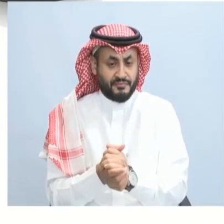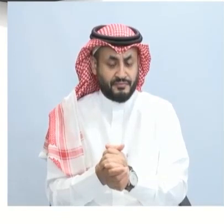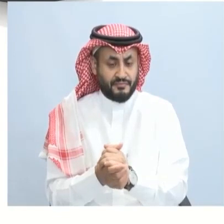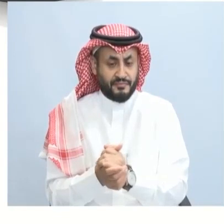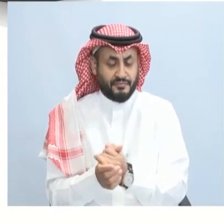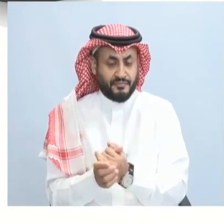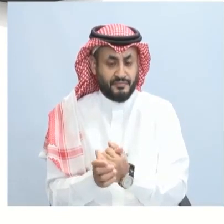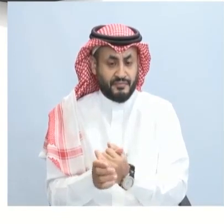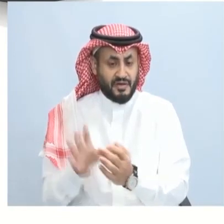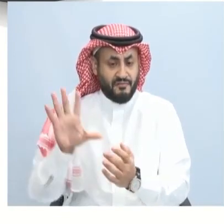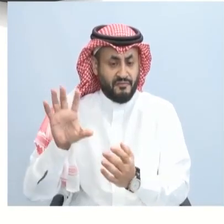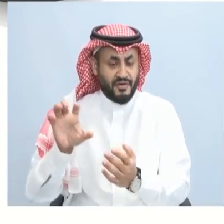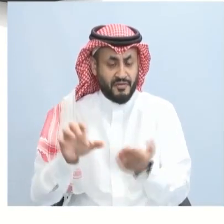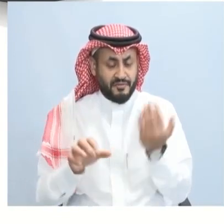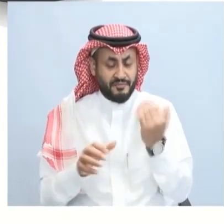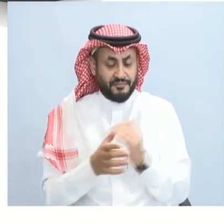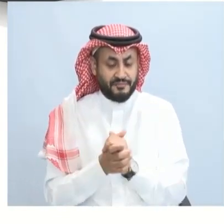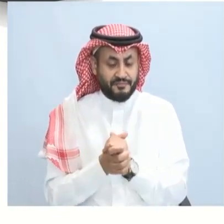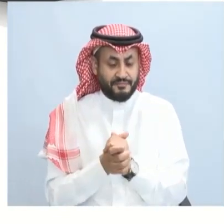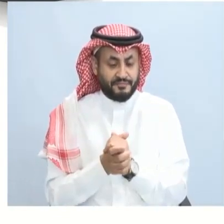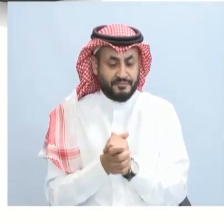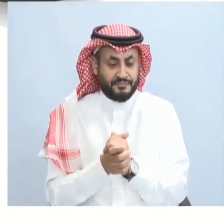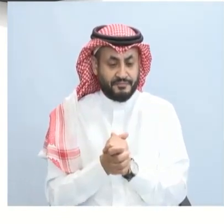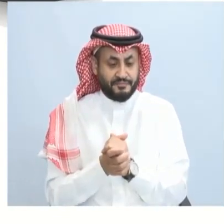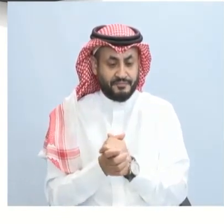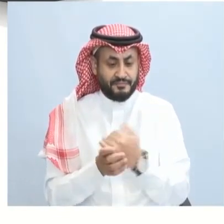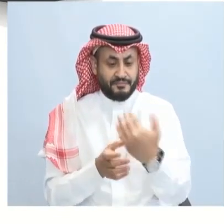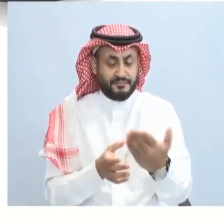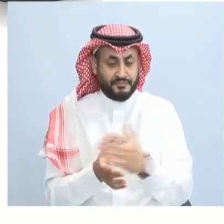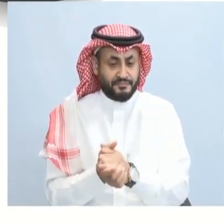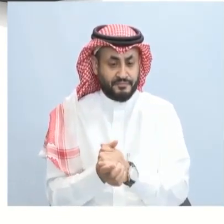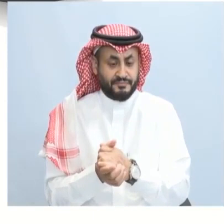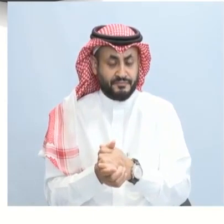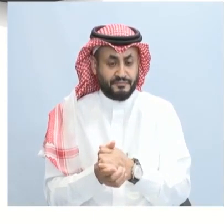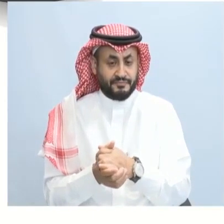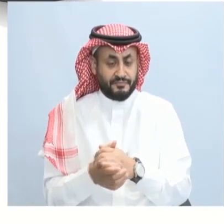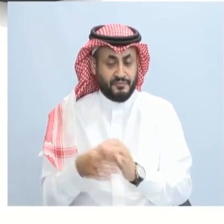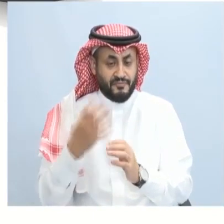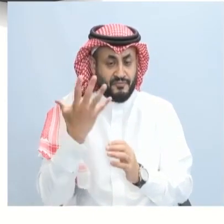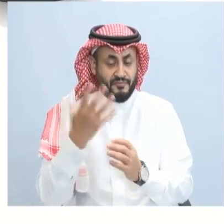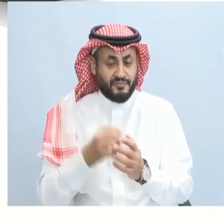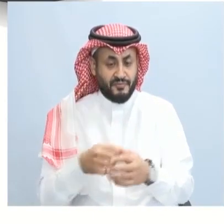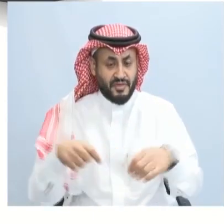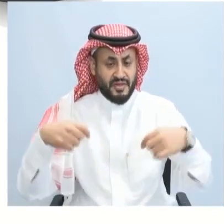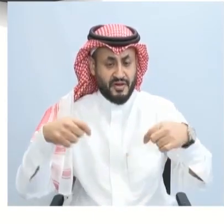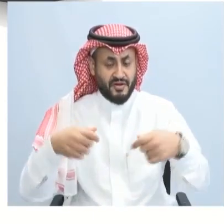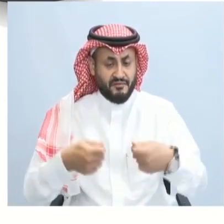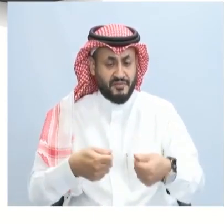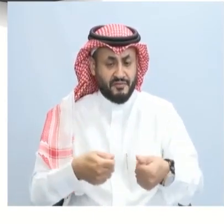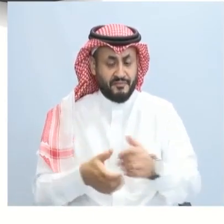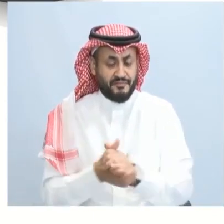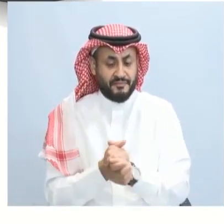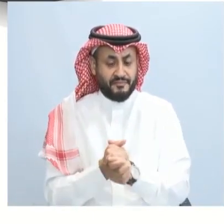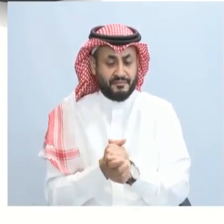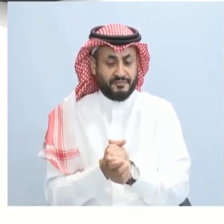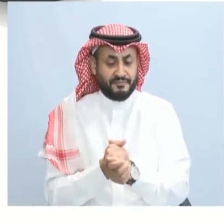BCE. And it is very clear now that we have our fifth option, the paper money. Now, paper